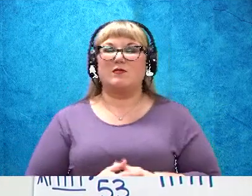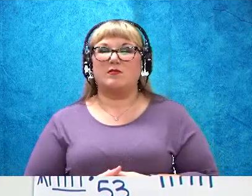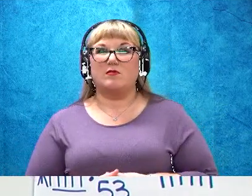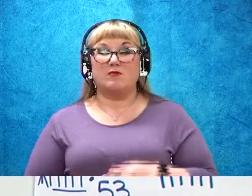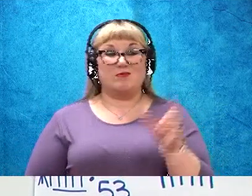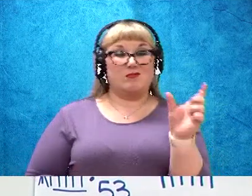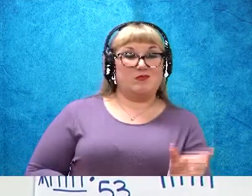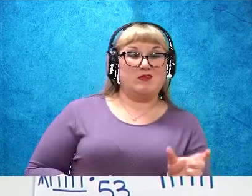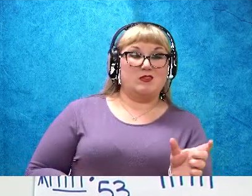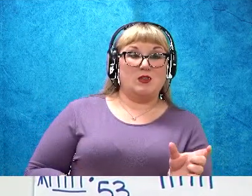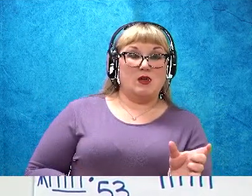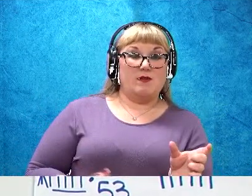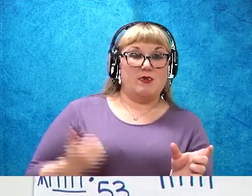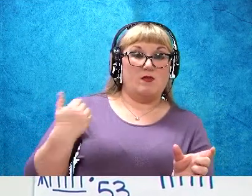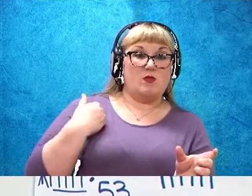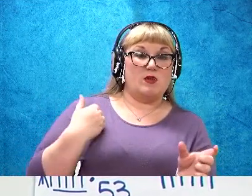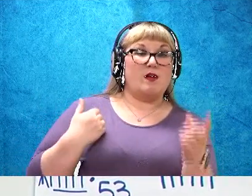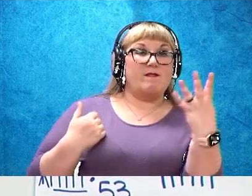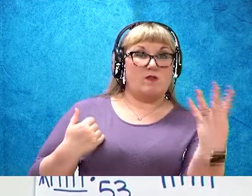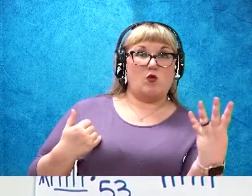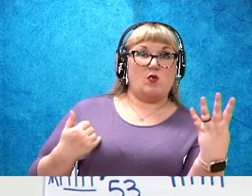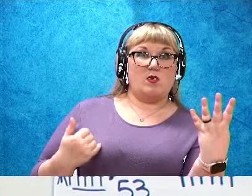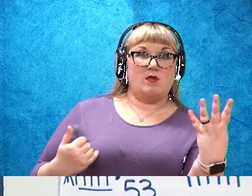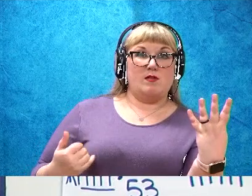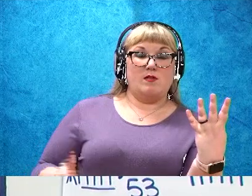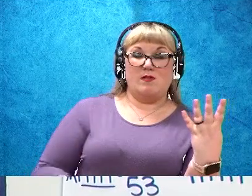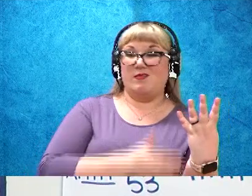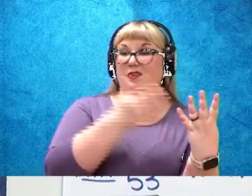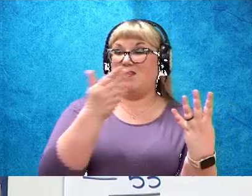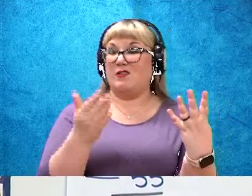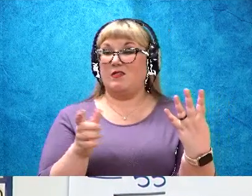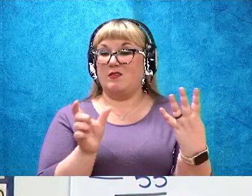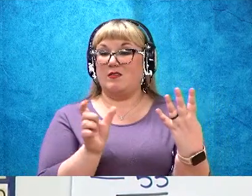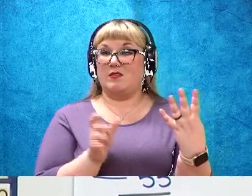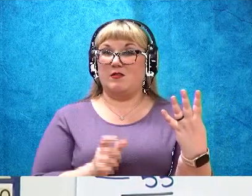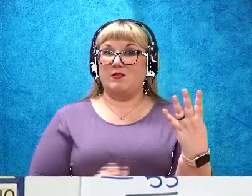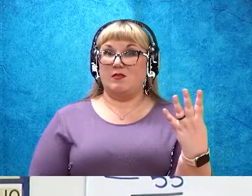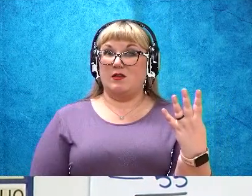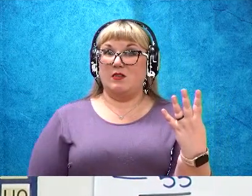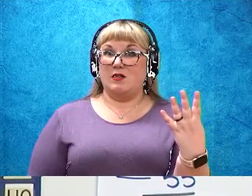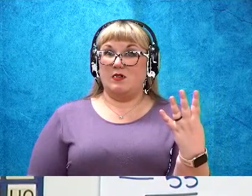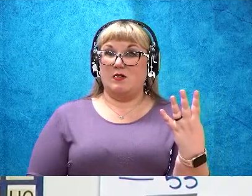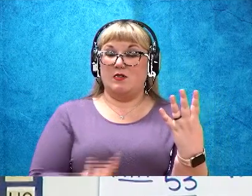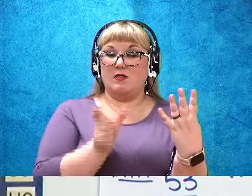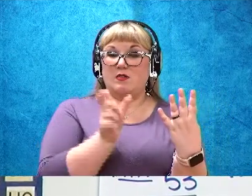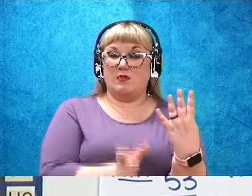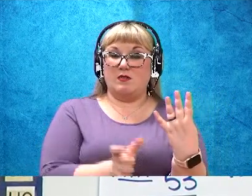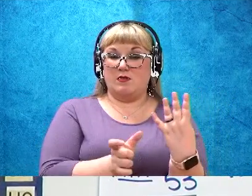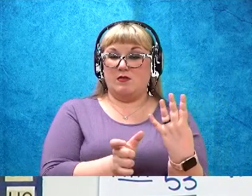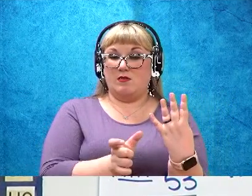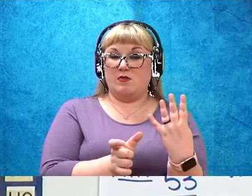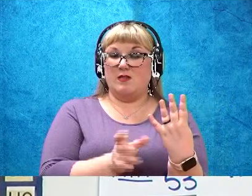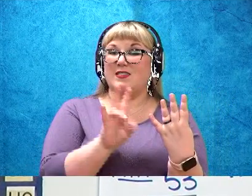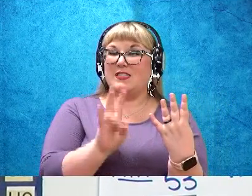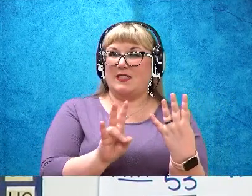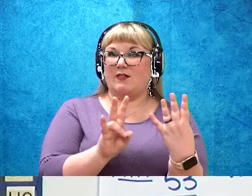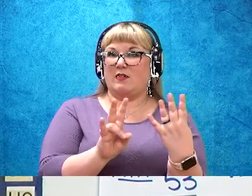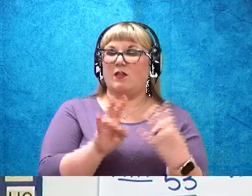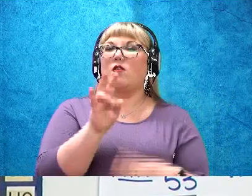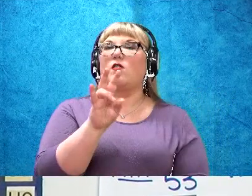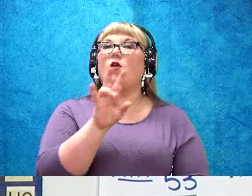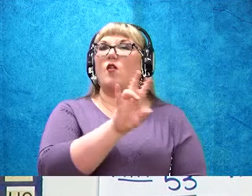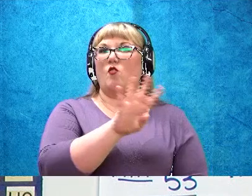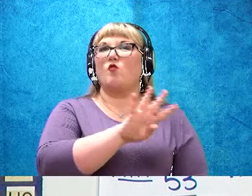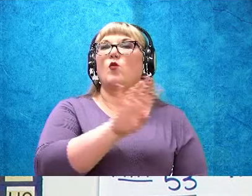On this one, we have 4 dots in our tens place and 7 dots in